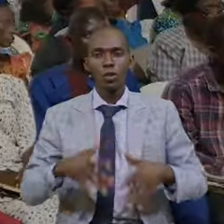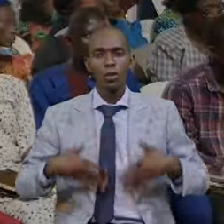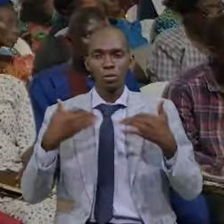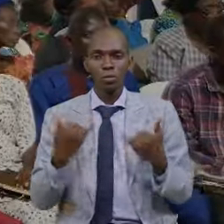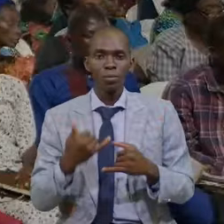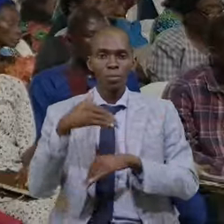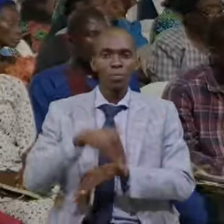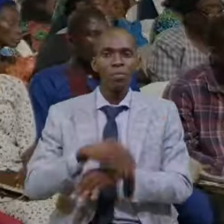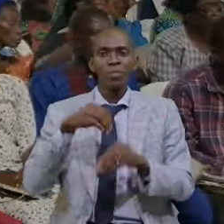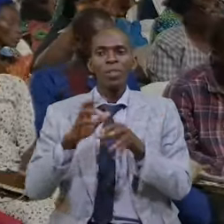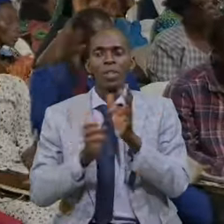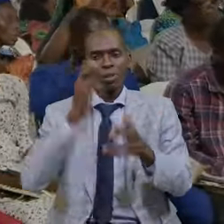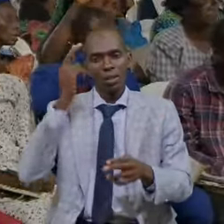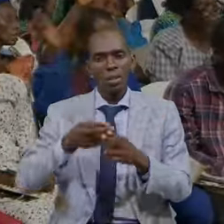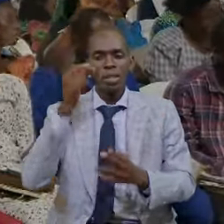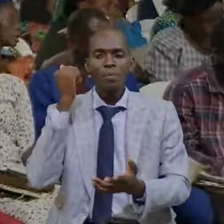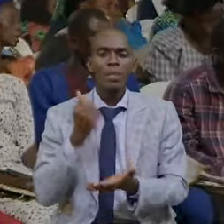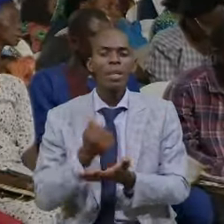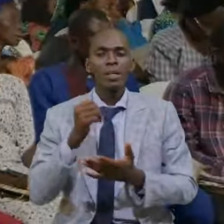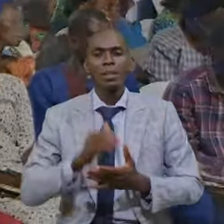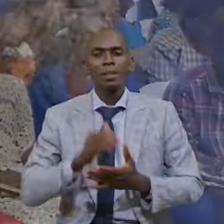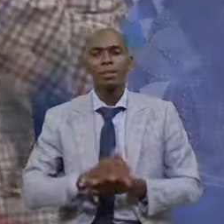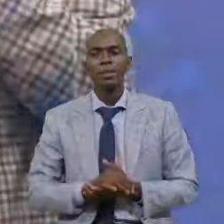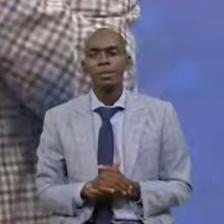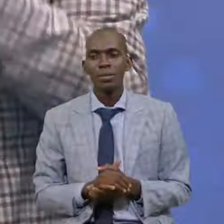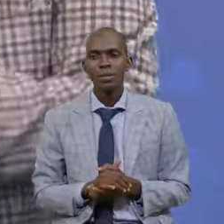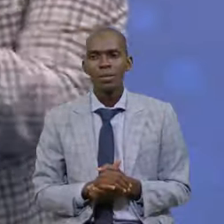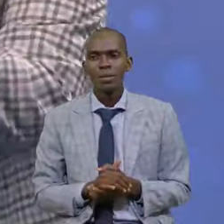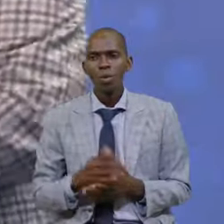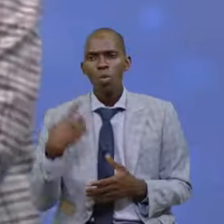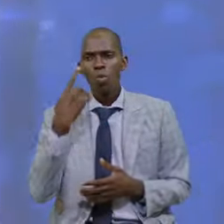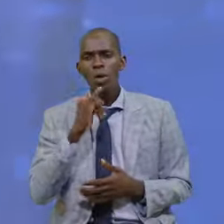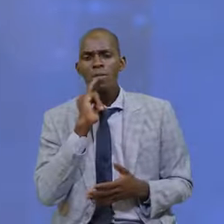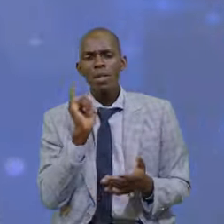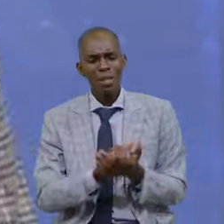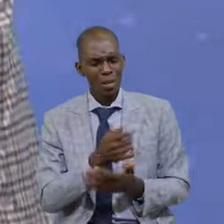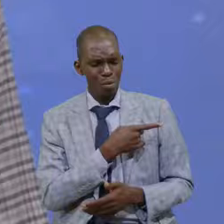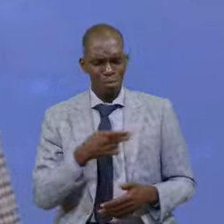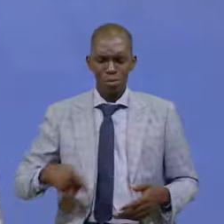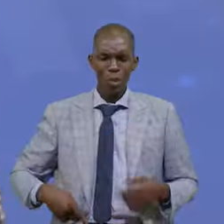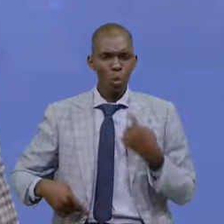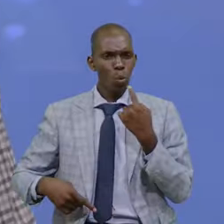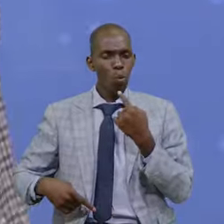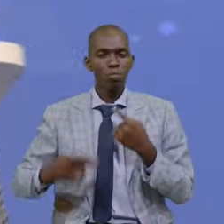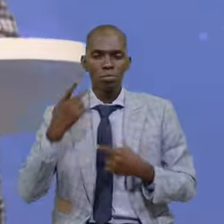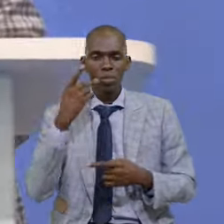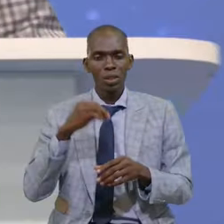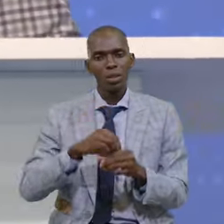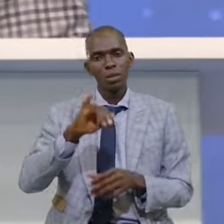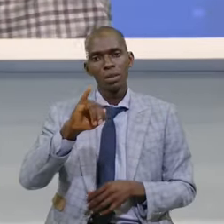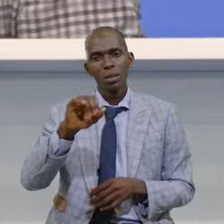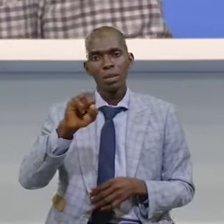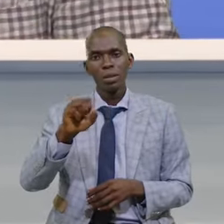in Jesus' name. Who is that prince? Look at Isaiah